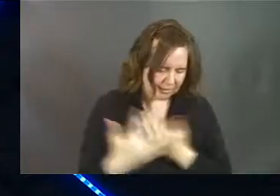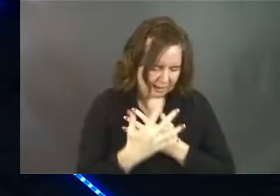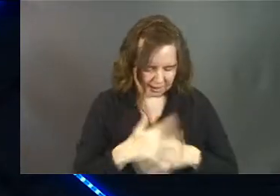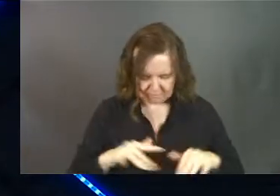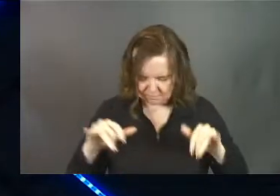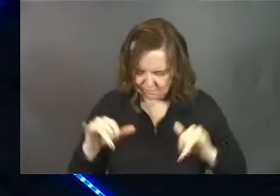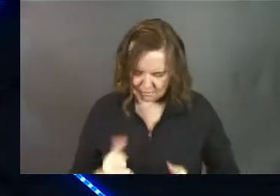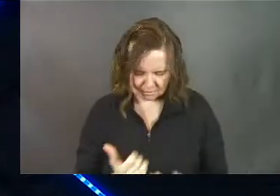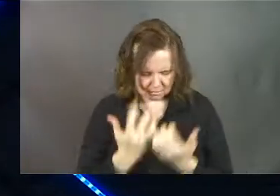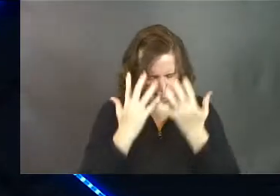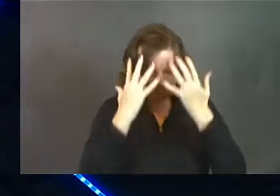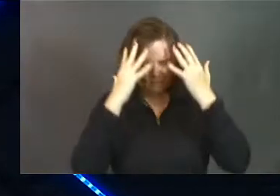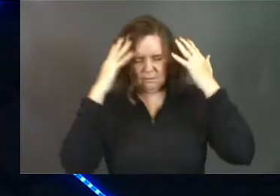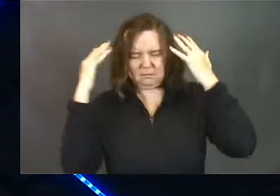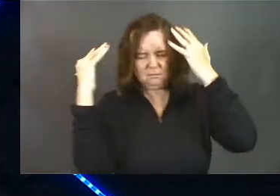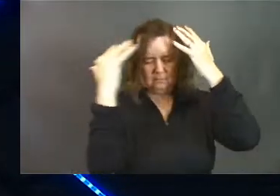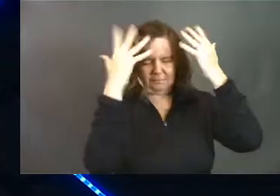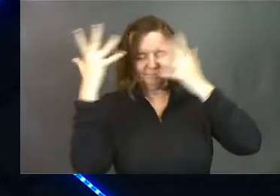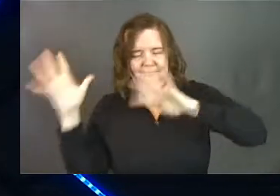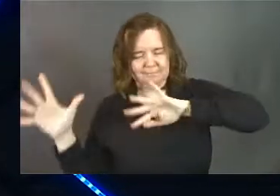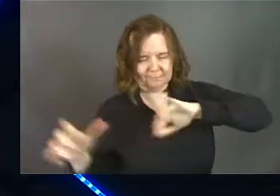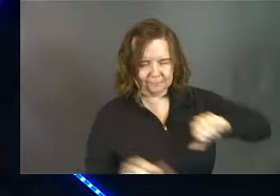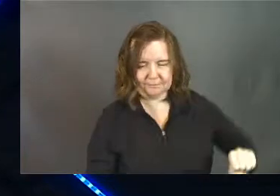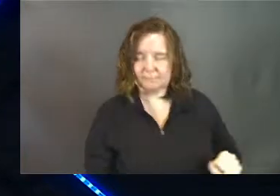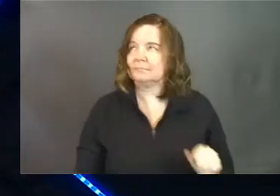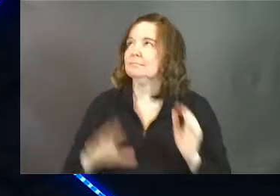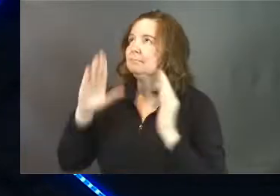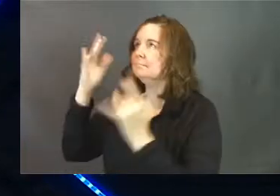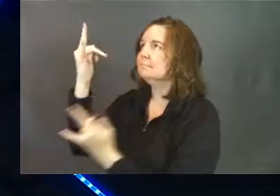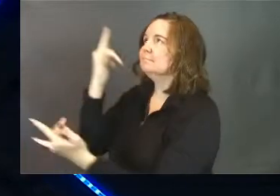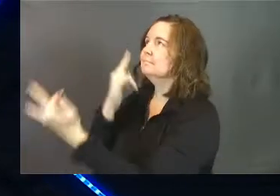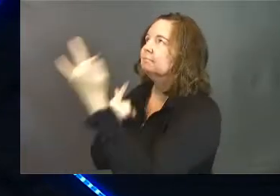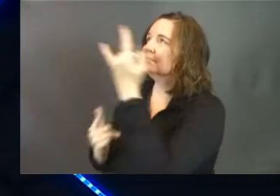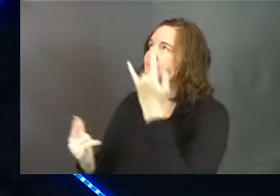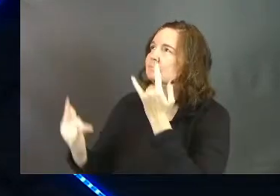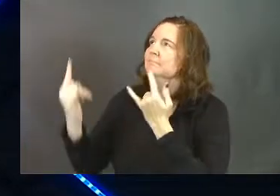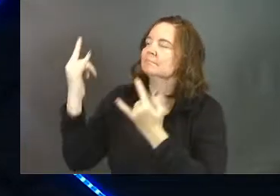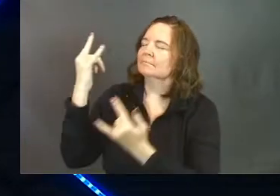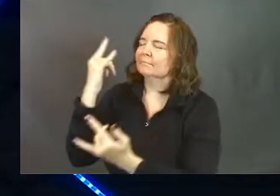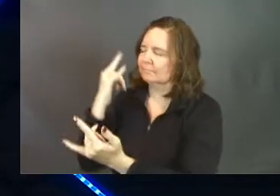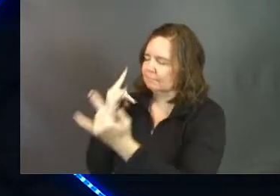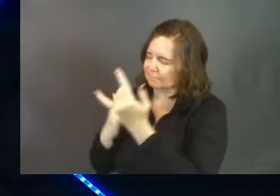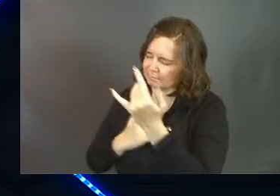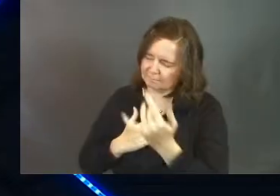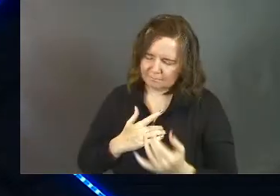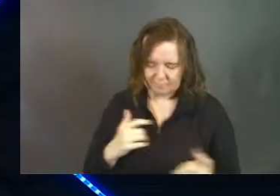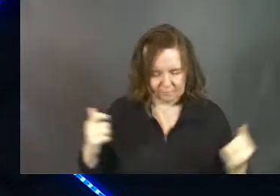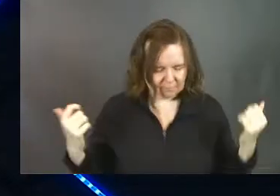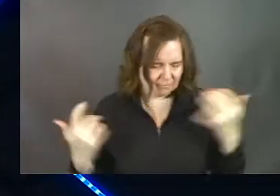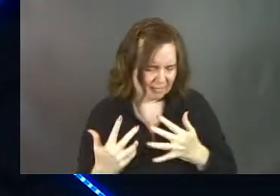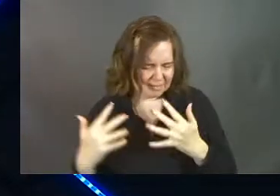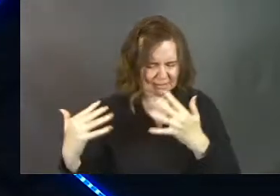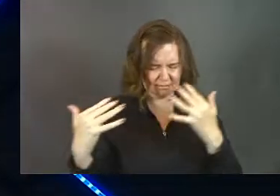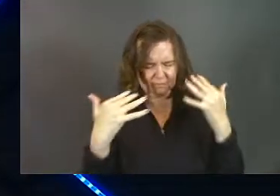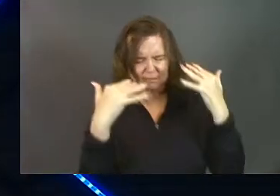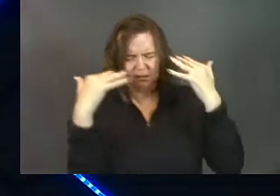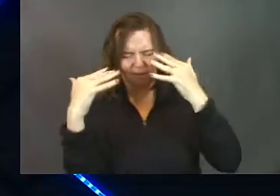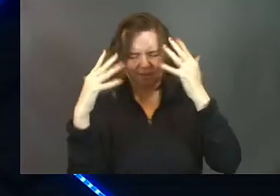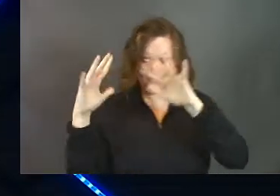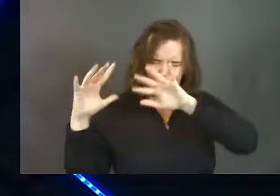my fear doesn't stand a chance when I stand in your love, and my